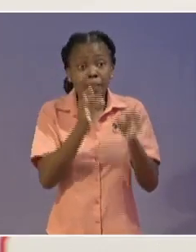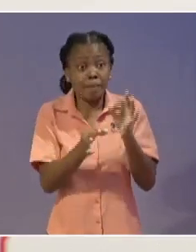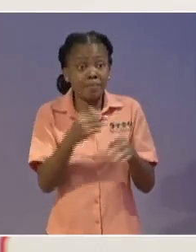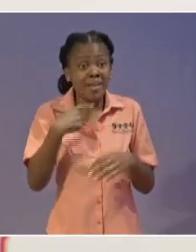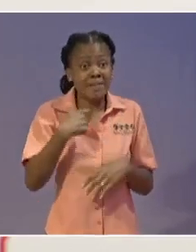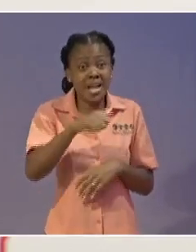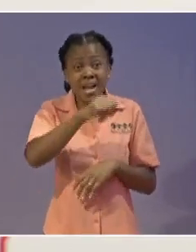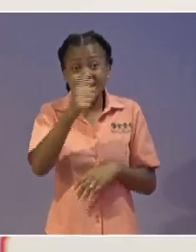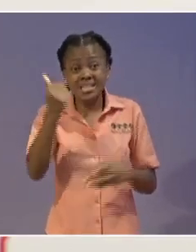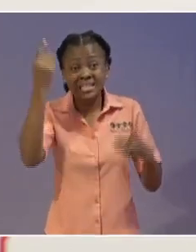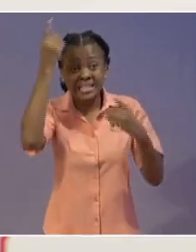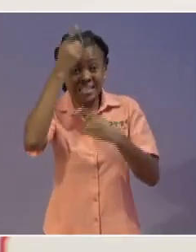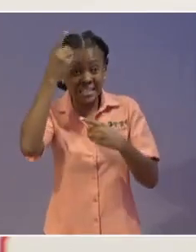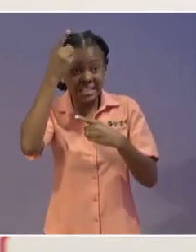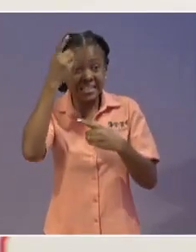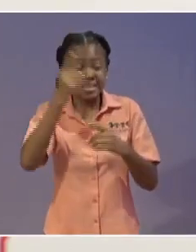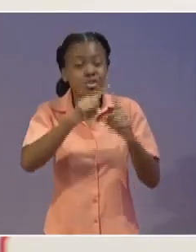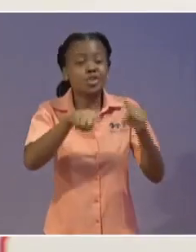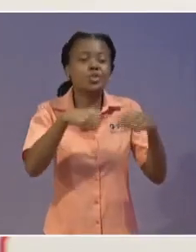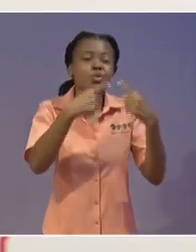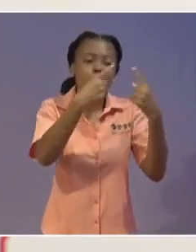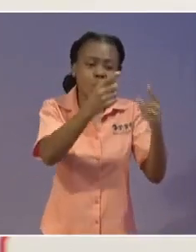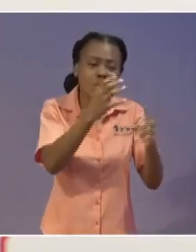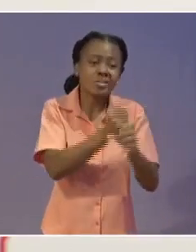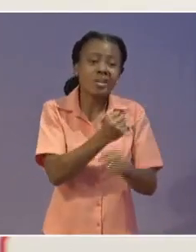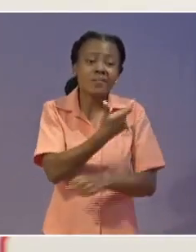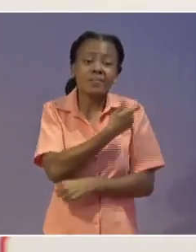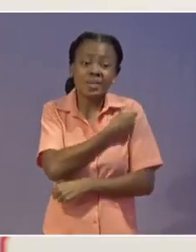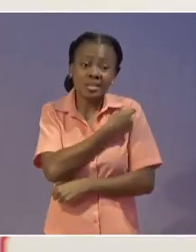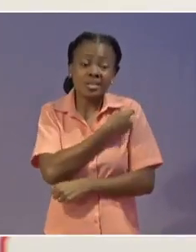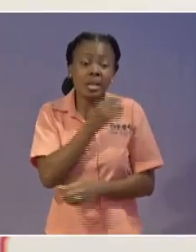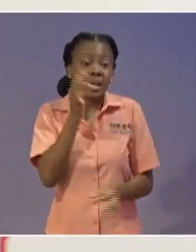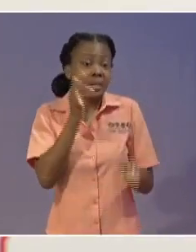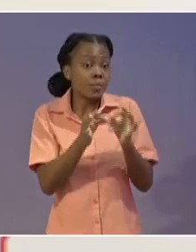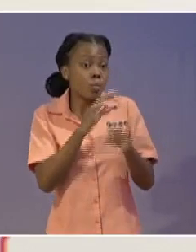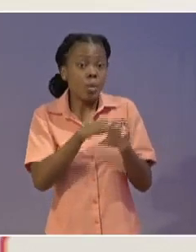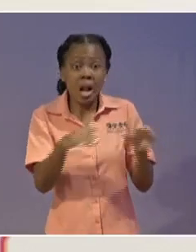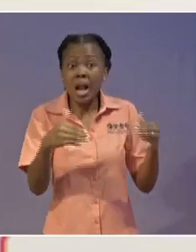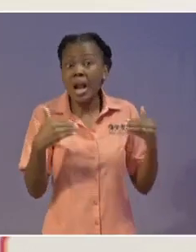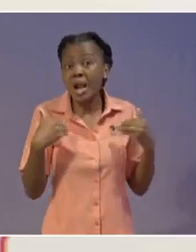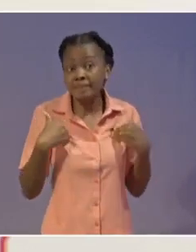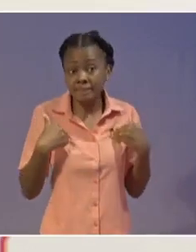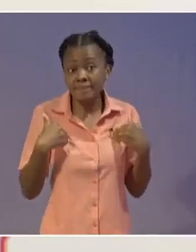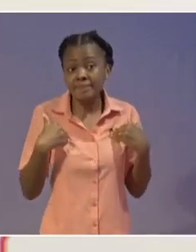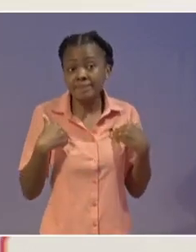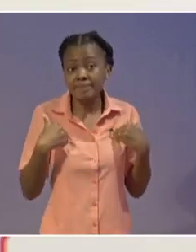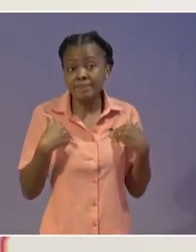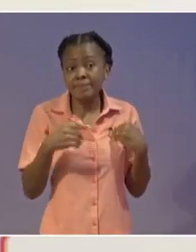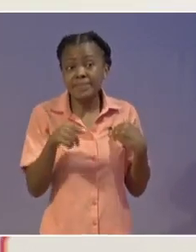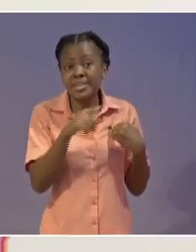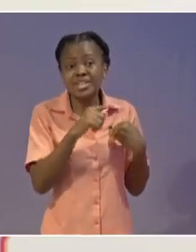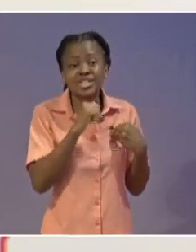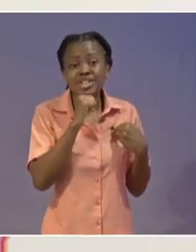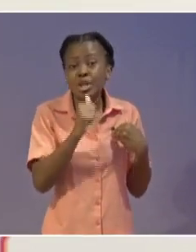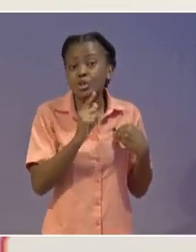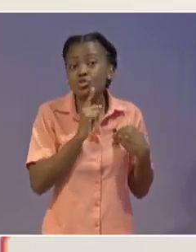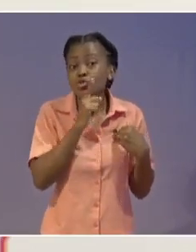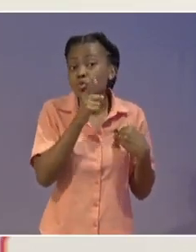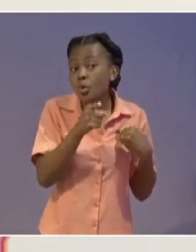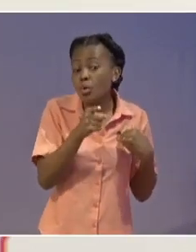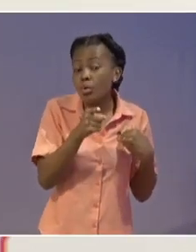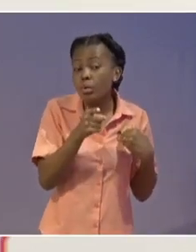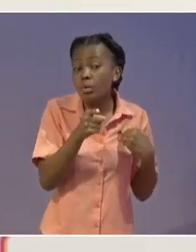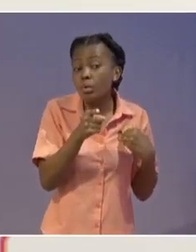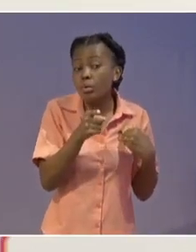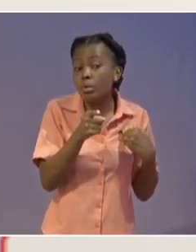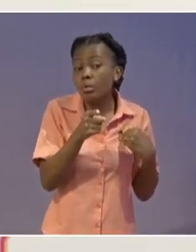go to vaccinate. But if you do not have that, you also would not show in terms of if your child has any